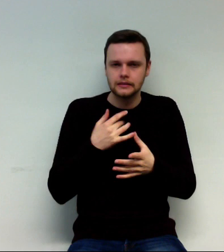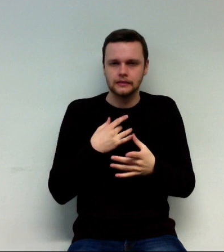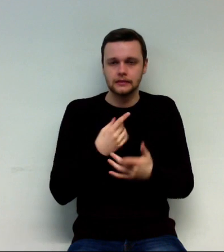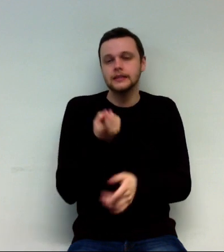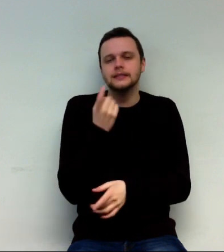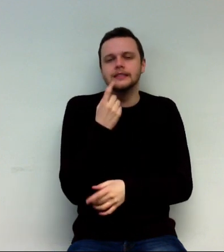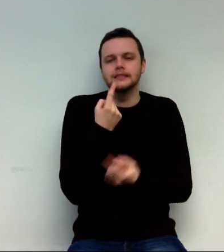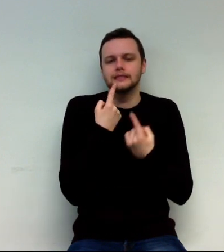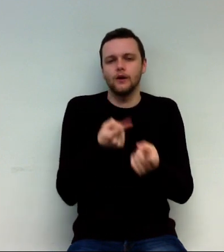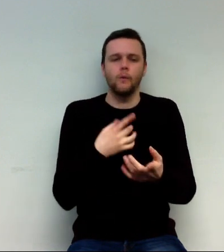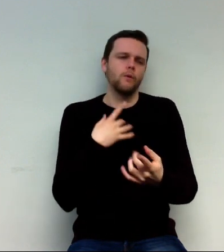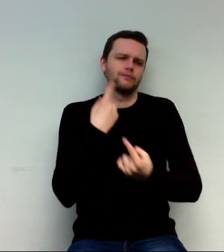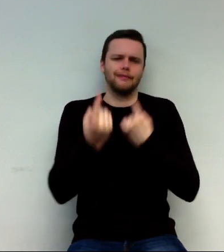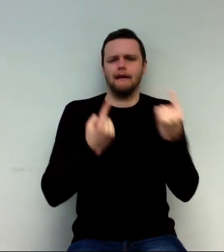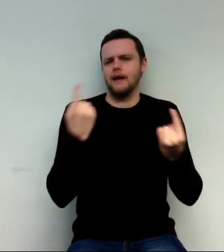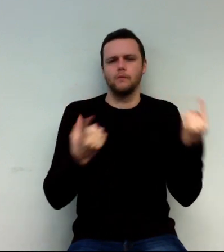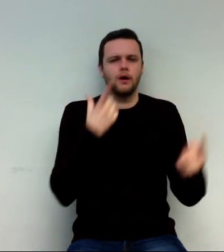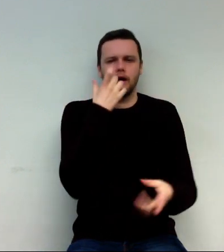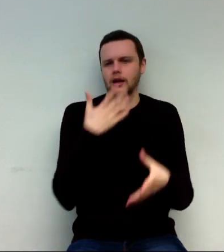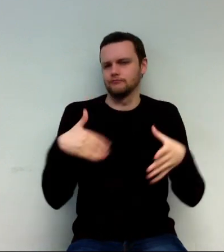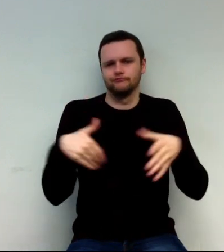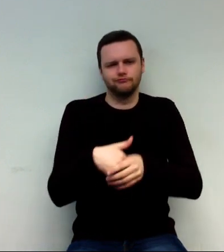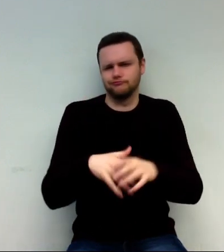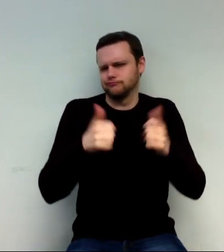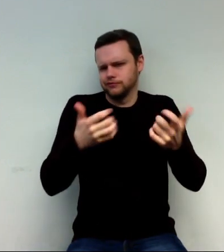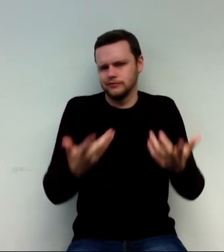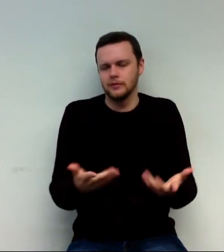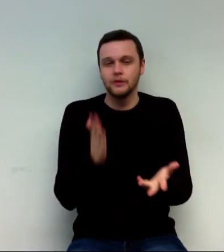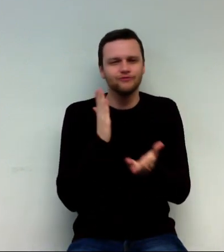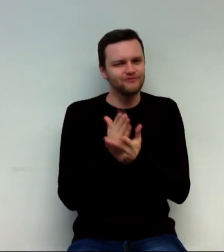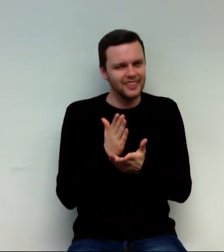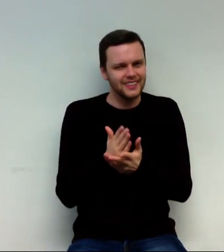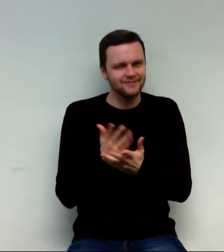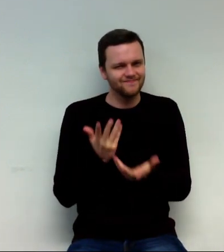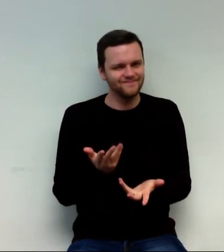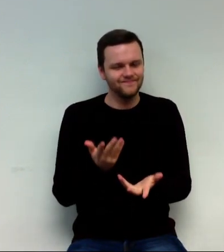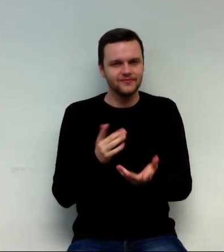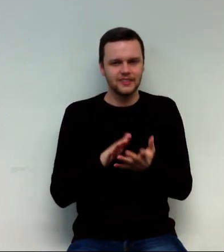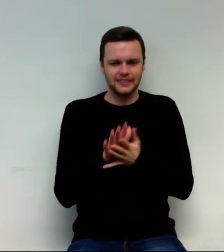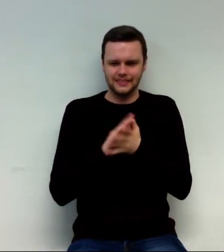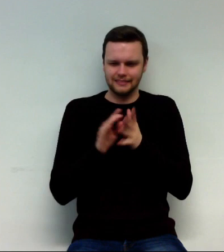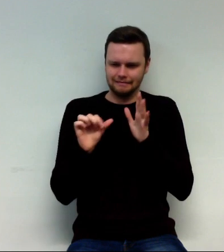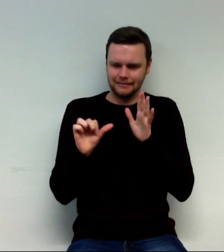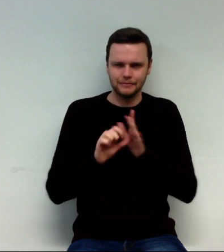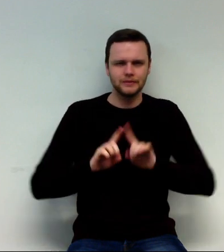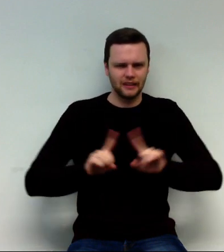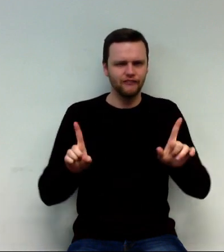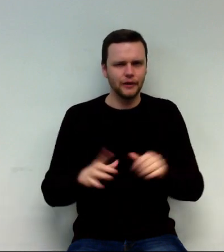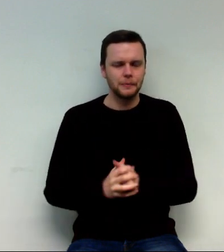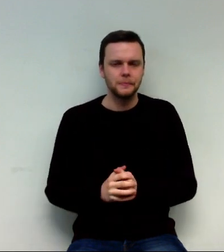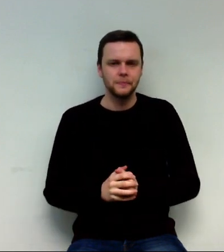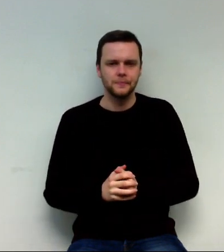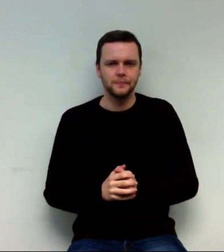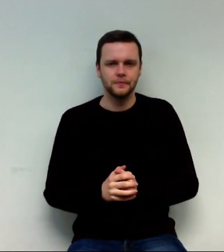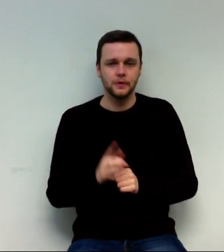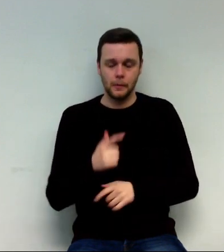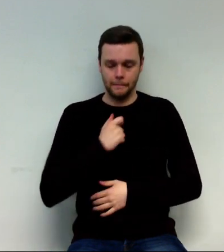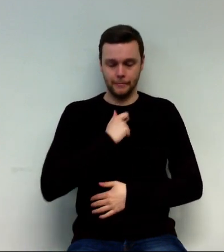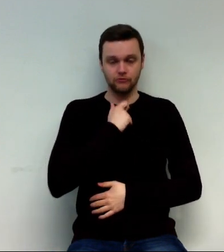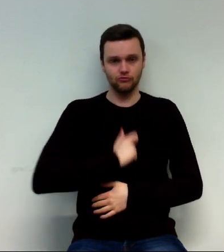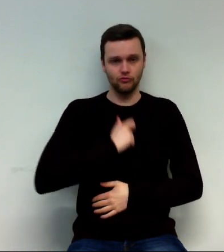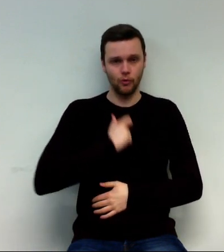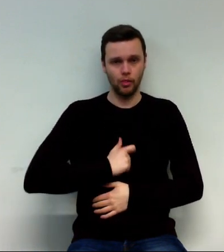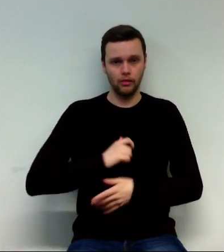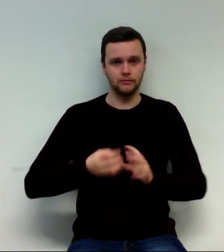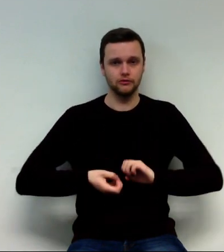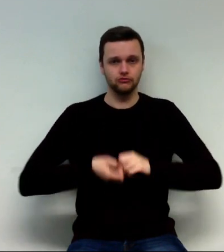to say that anyone who wants to take part can take part, but the reality is often quite different. And so my role was